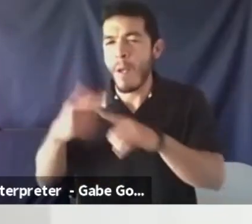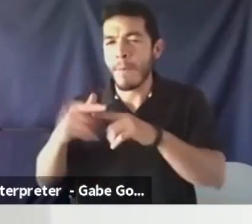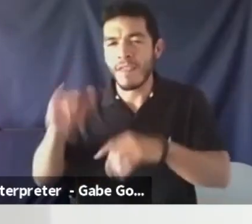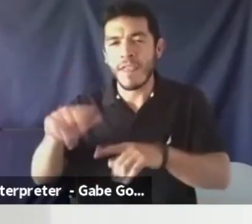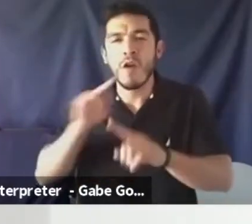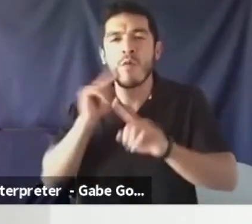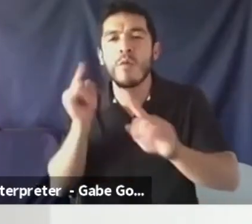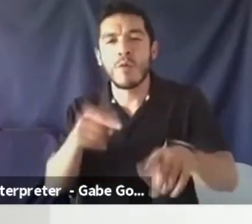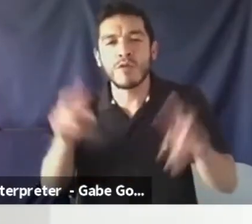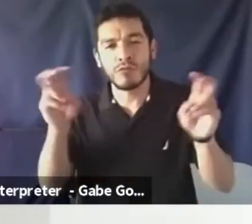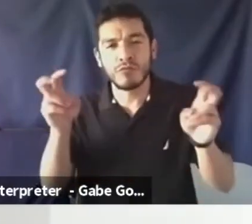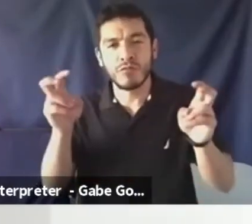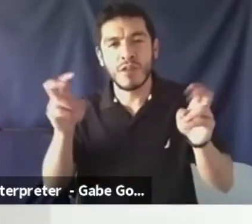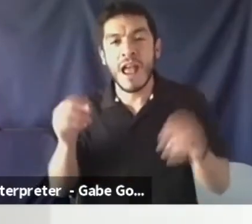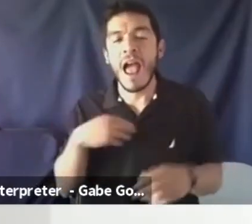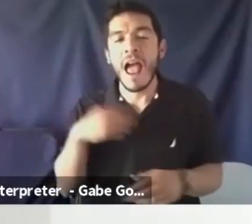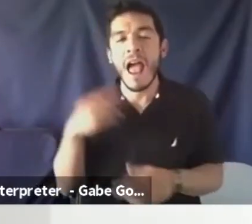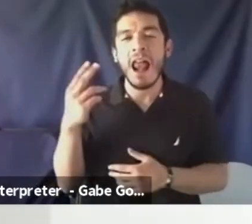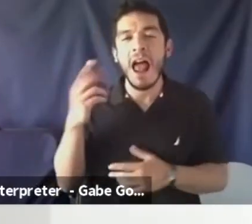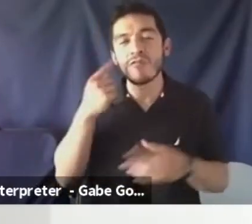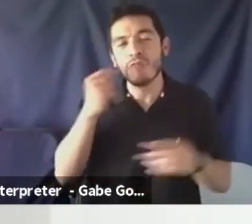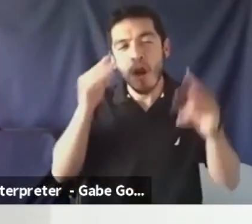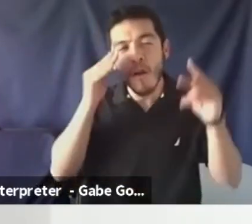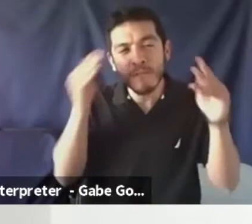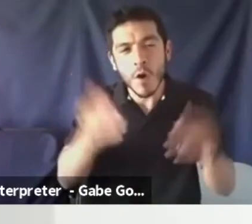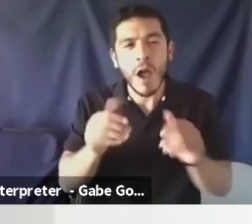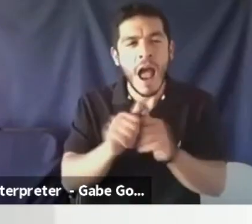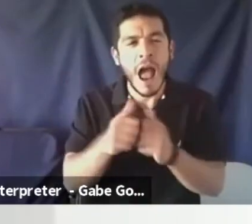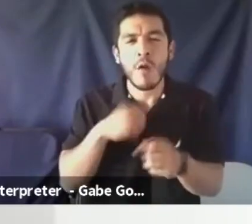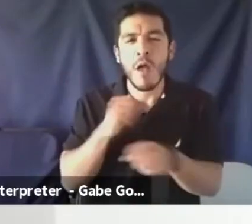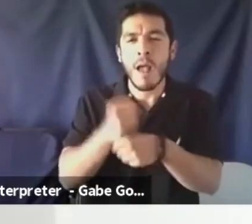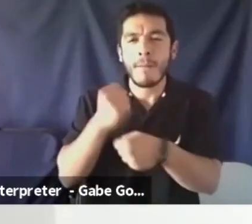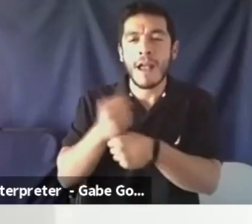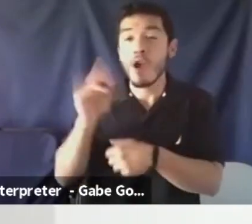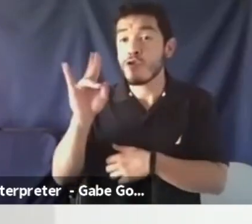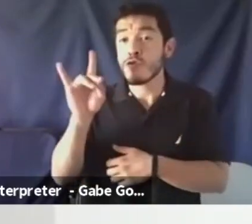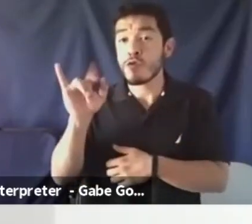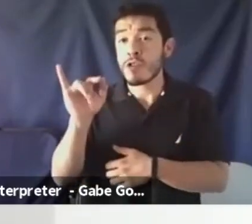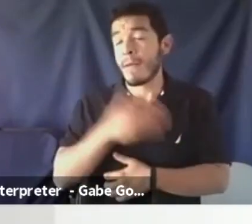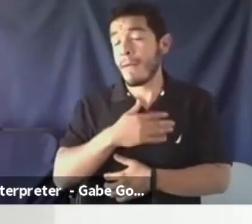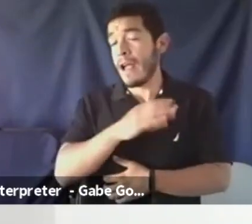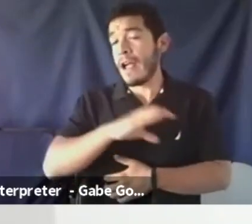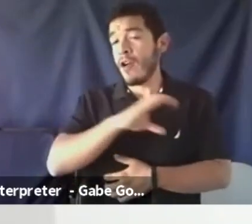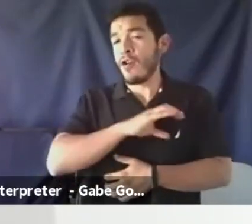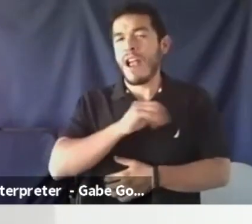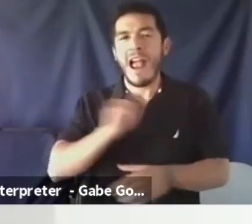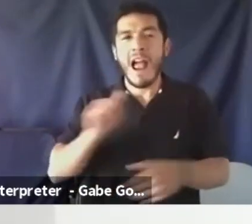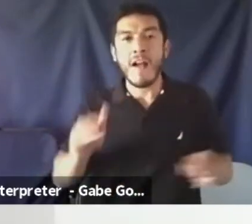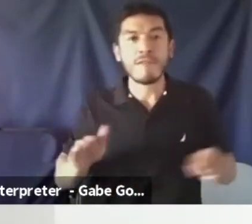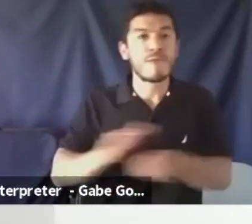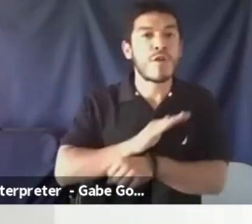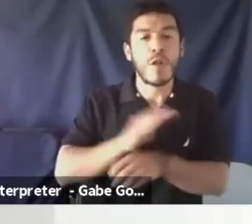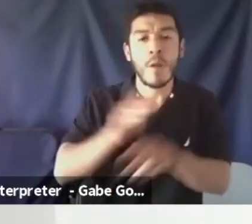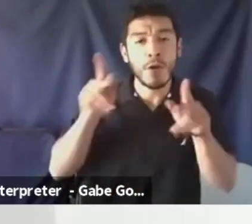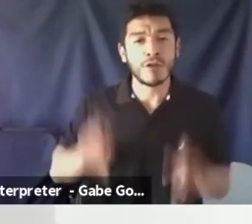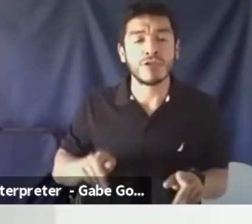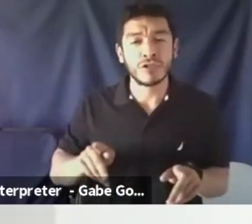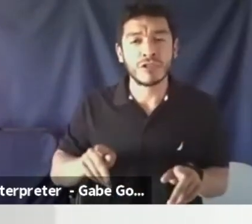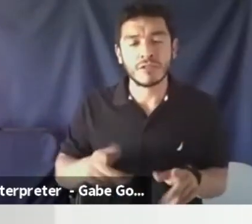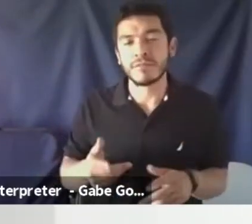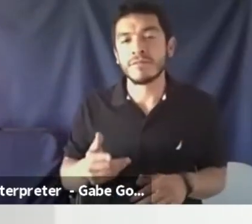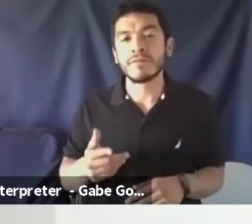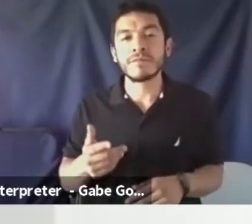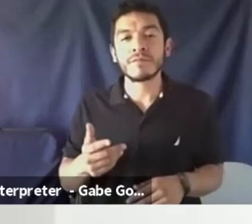how do I make her a full and complete person? Because I knew that her scenes were sort of far and few between. It wasn't until we